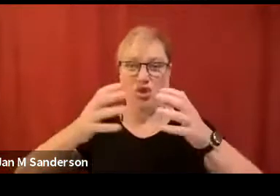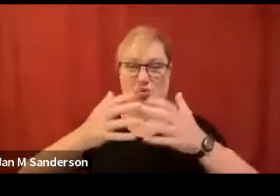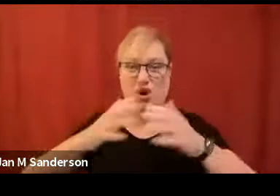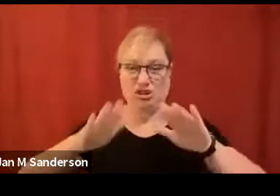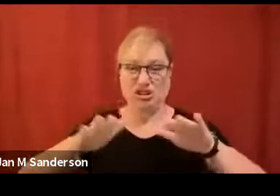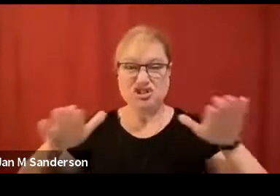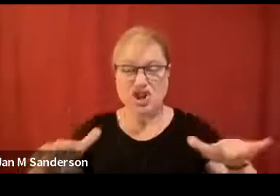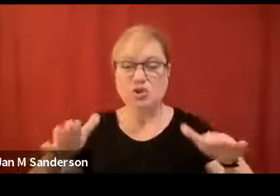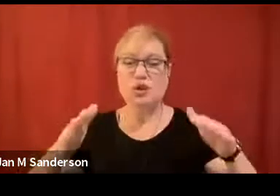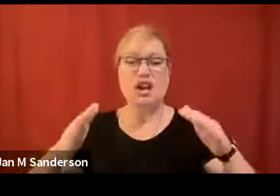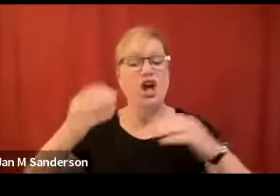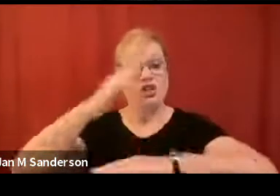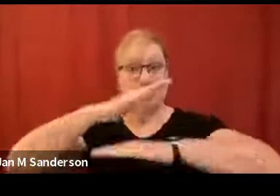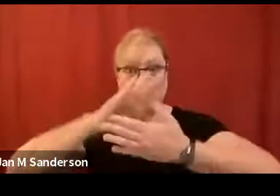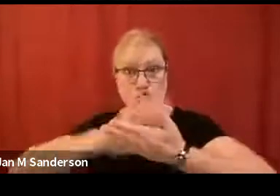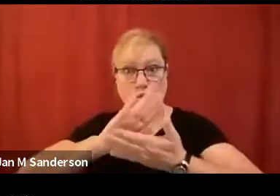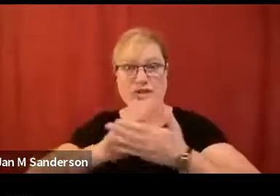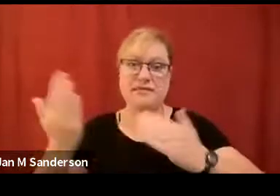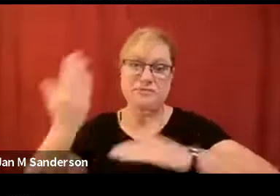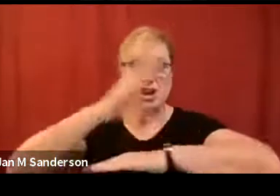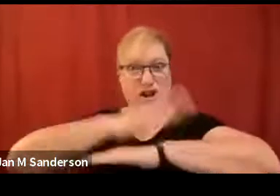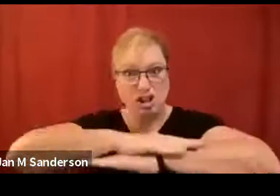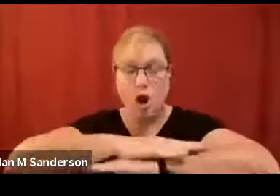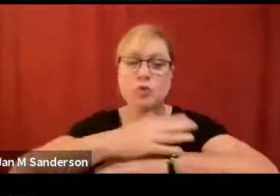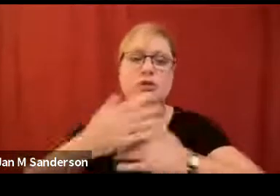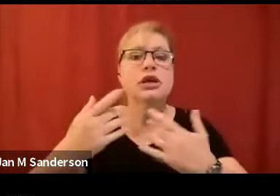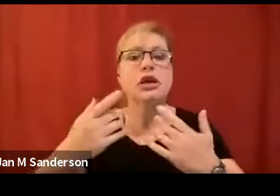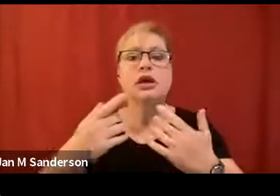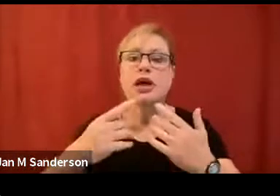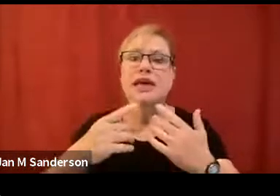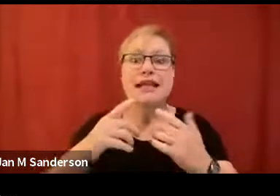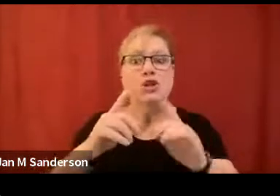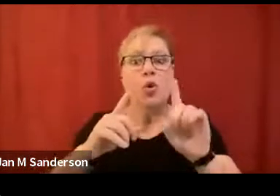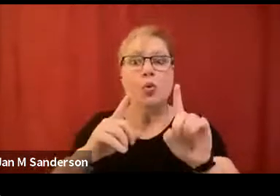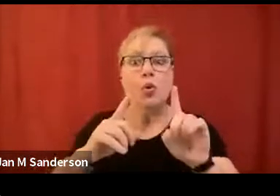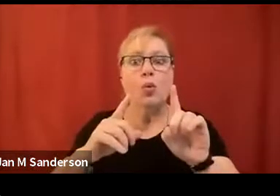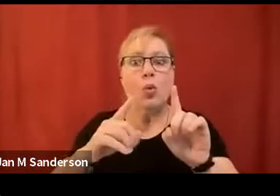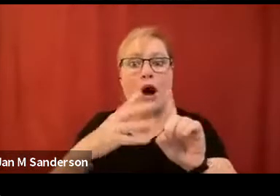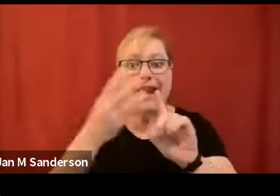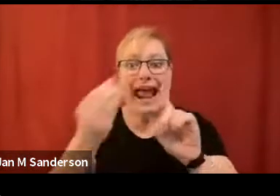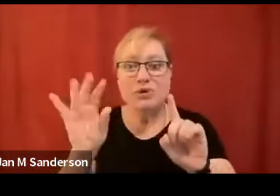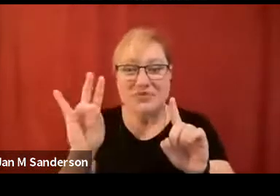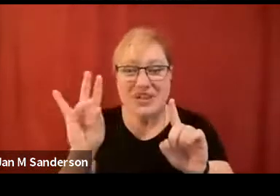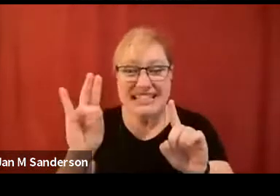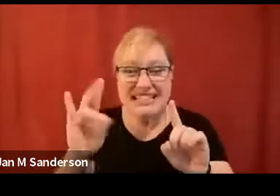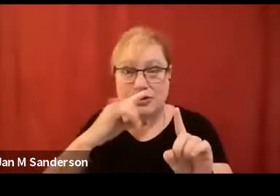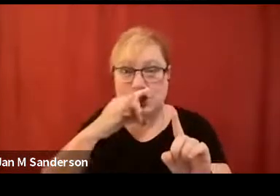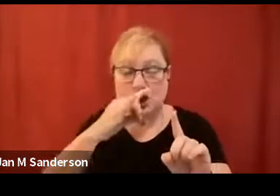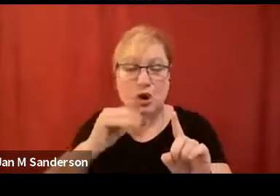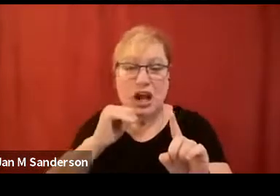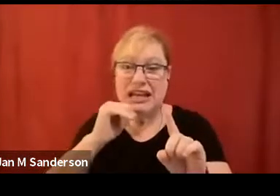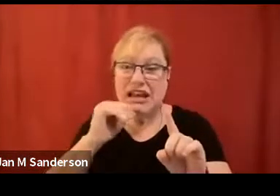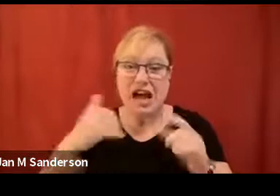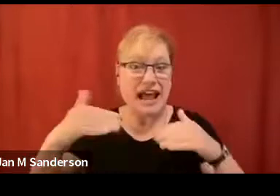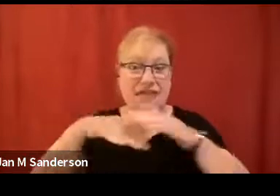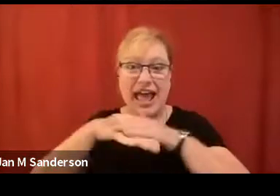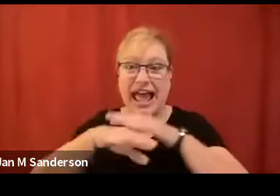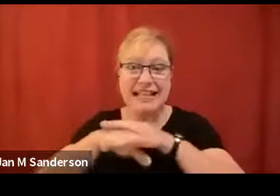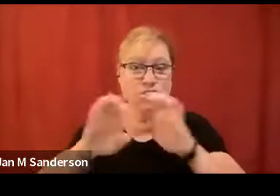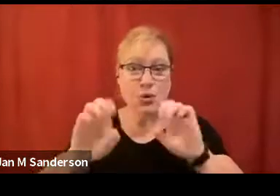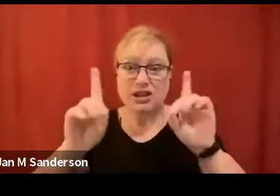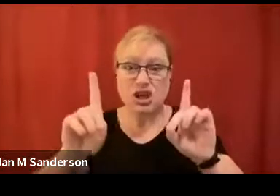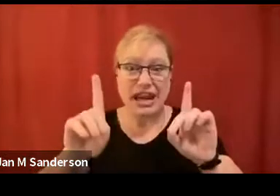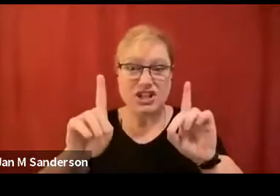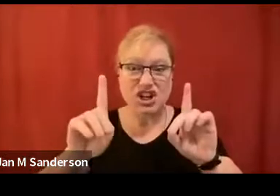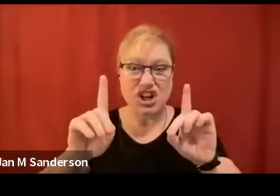closed for almost a year. That's about 1 in 7 children around the world who have not had access to education for this